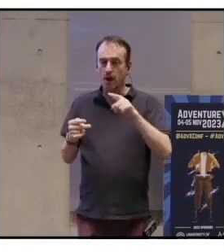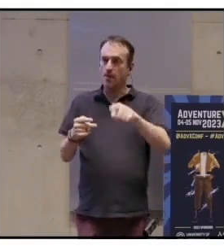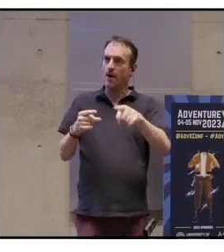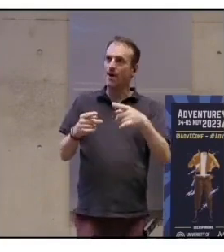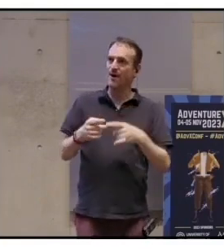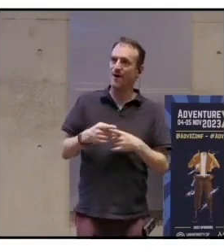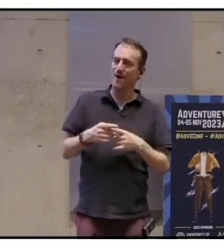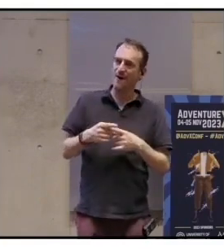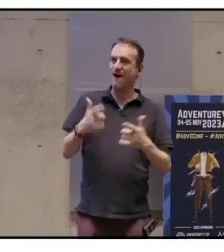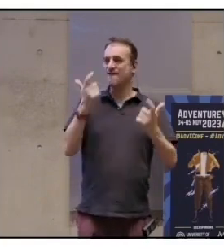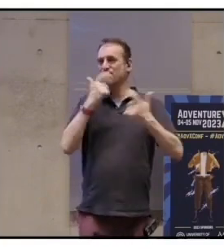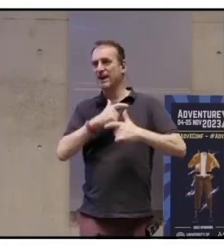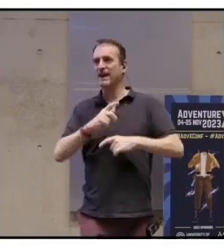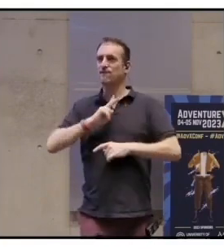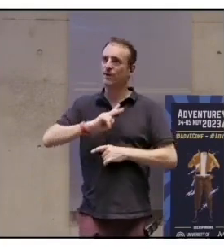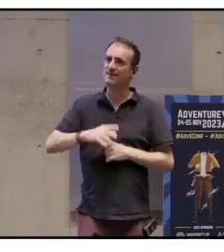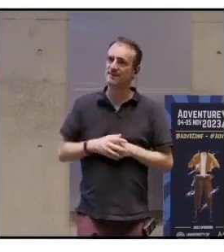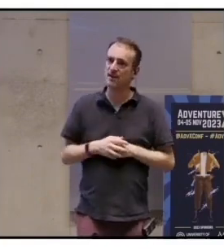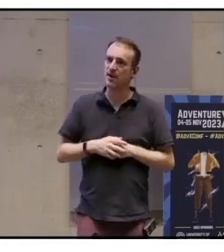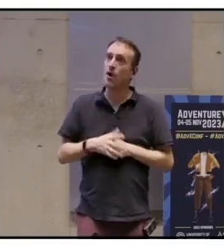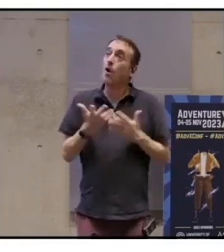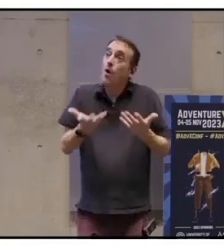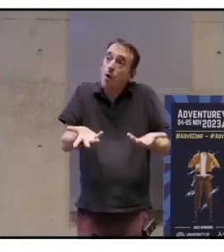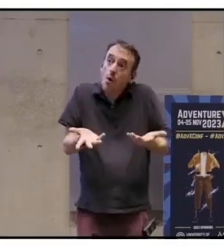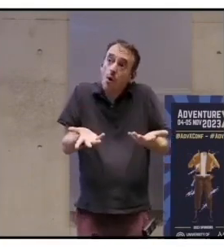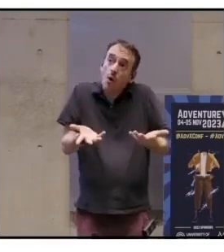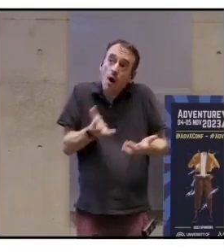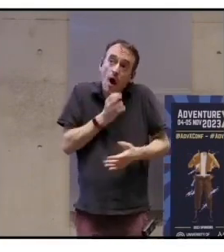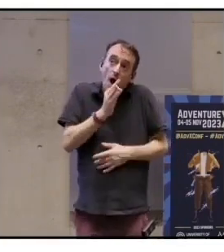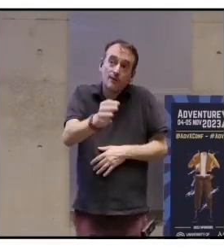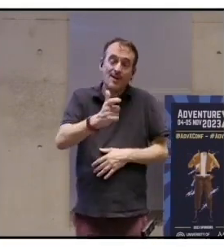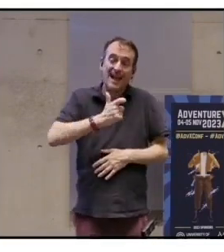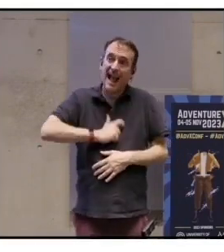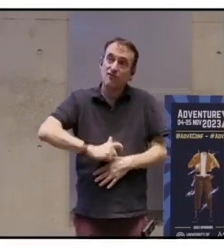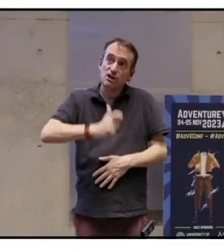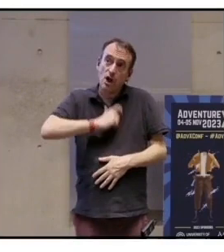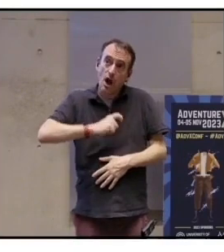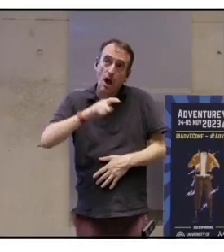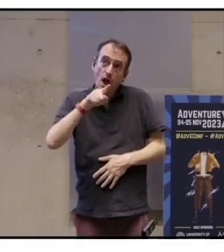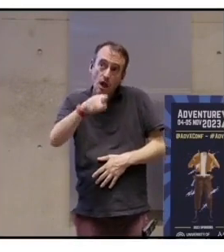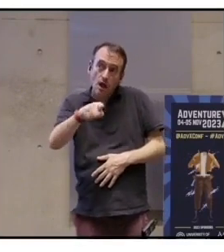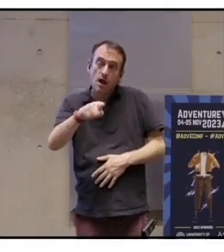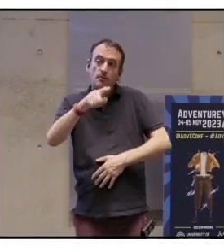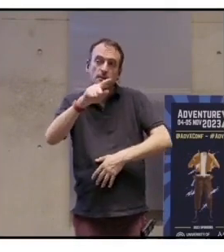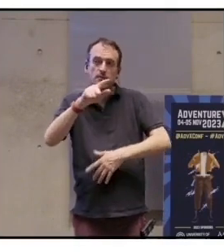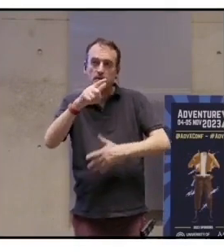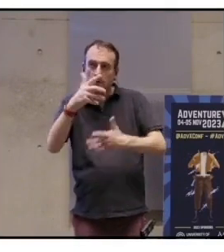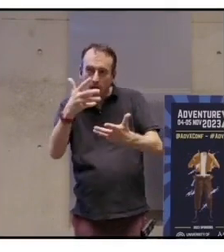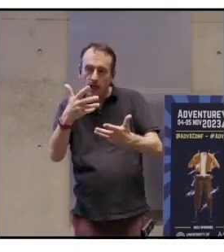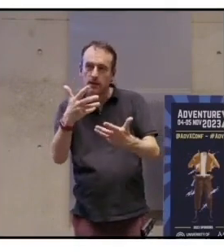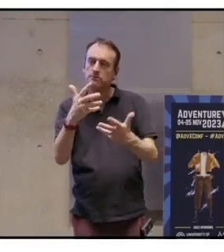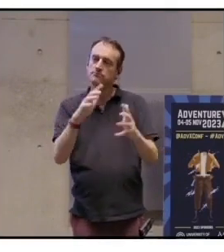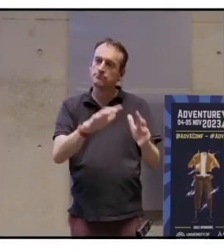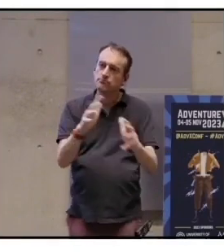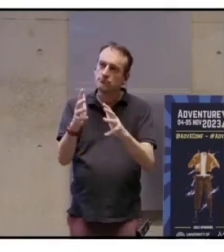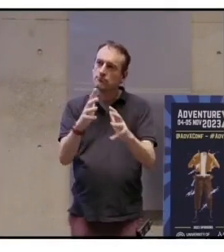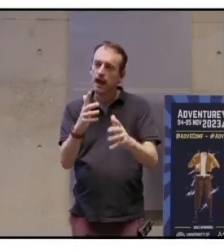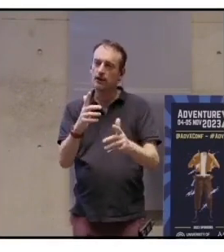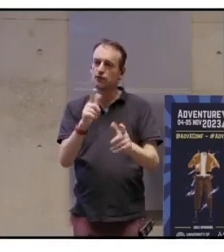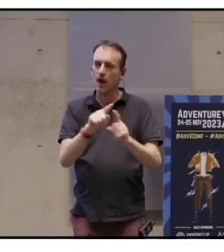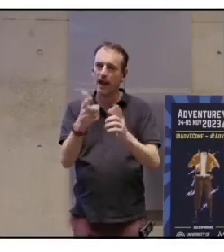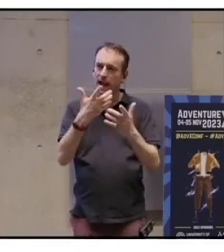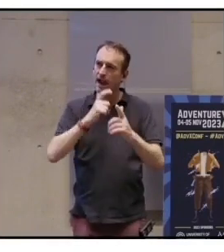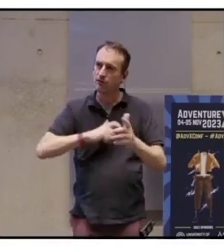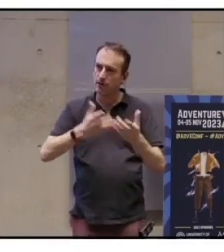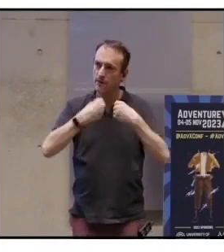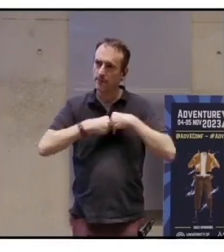Give them that getting into character monologue that I mentioned at the beginning, like take that time, and maybe get the sound engineer to teach them a